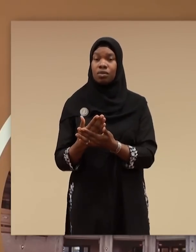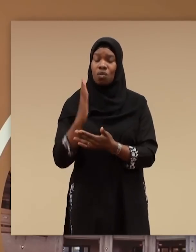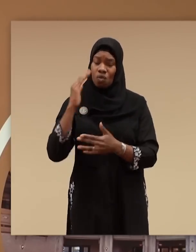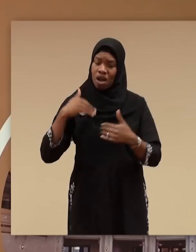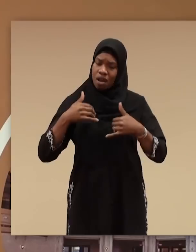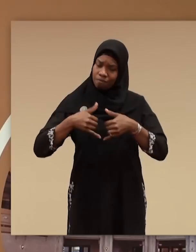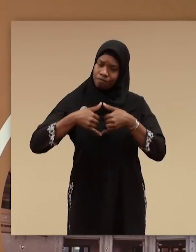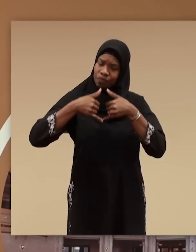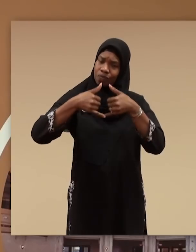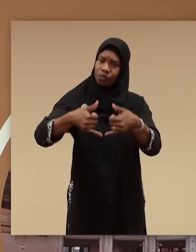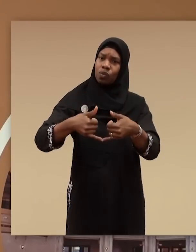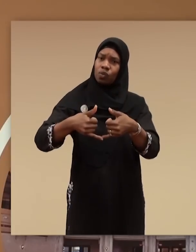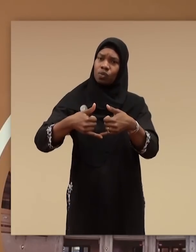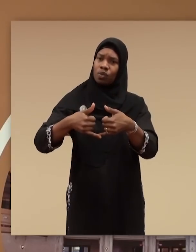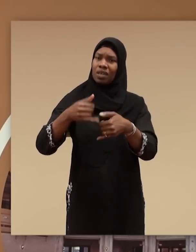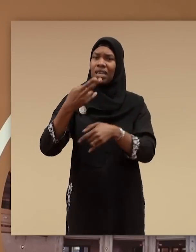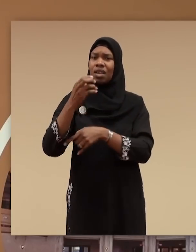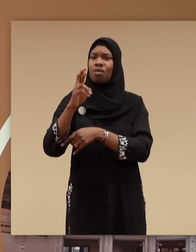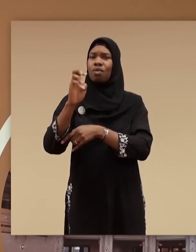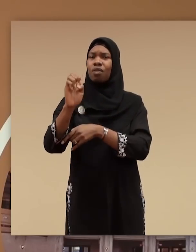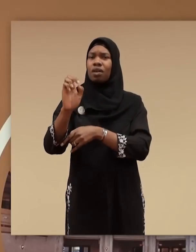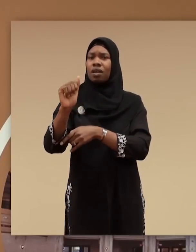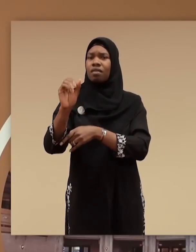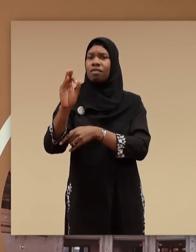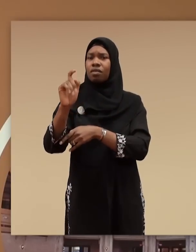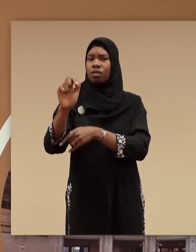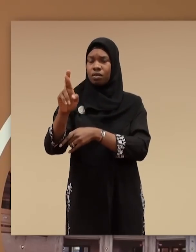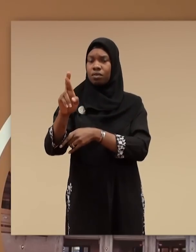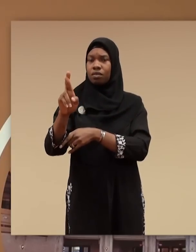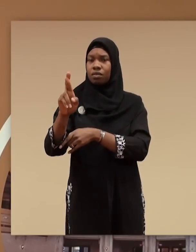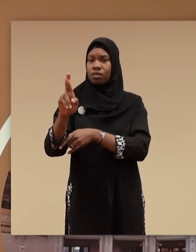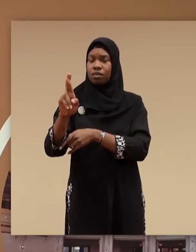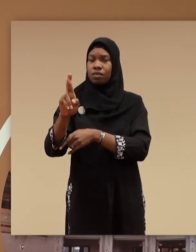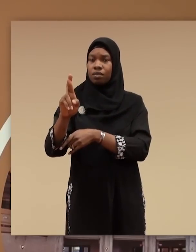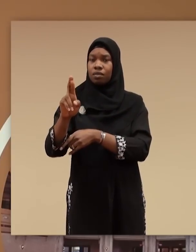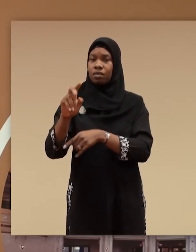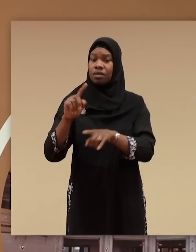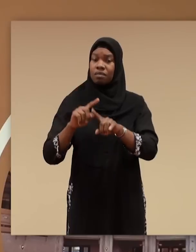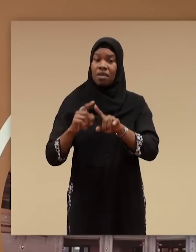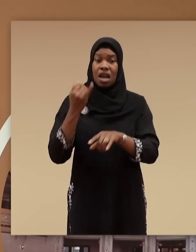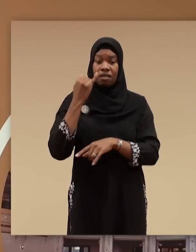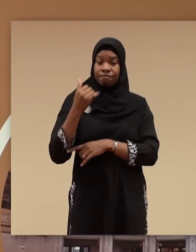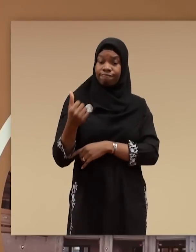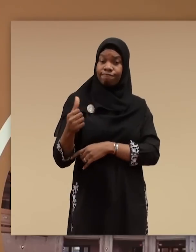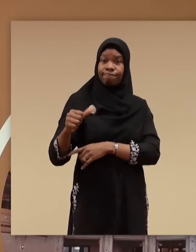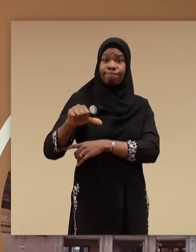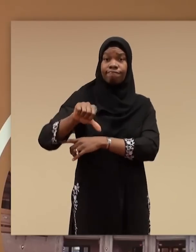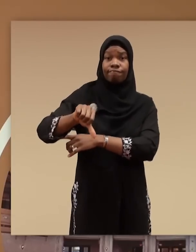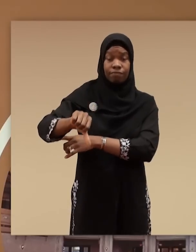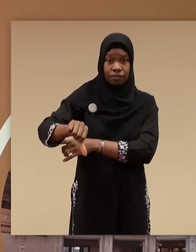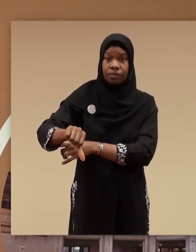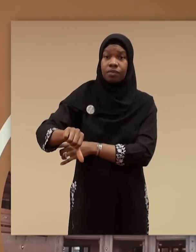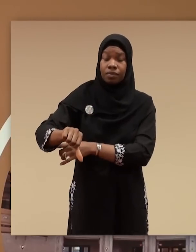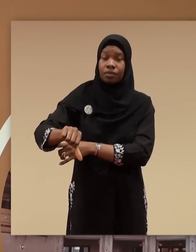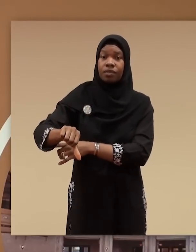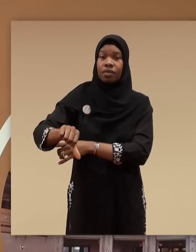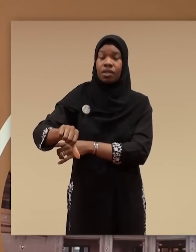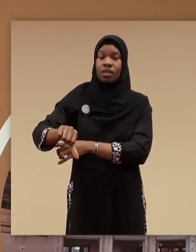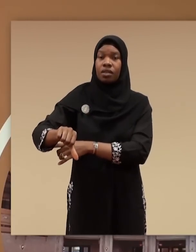you reject what I have brought, I will be patient, I will be steadfast, I will